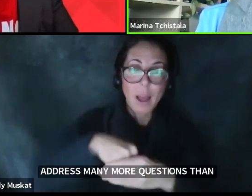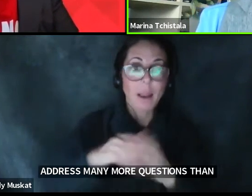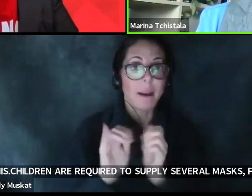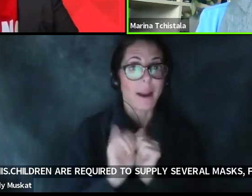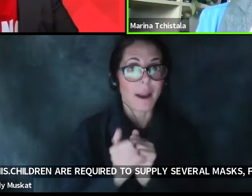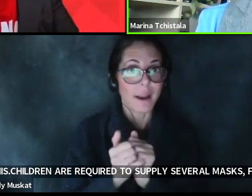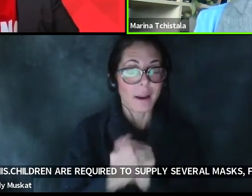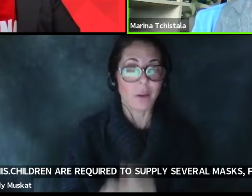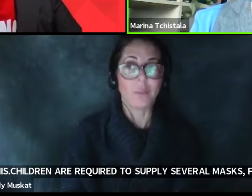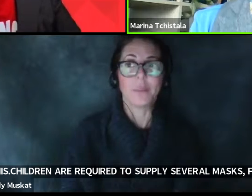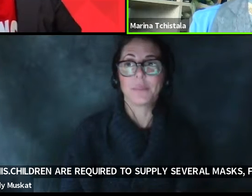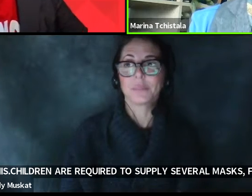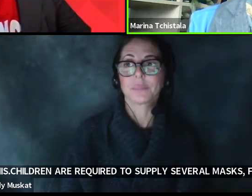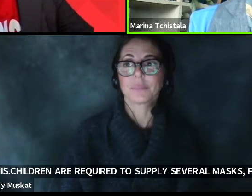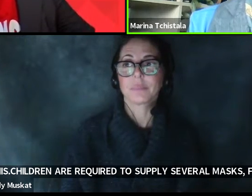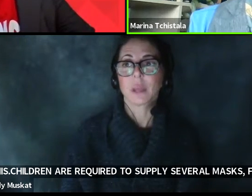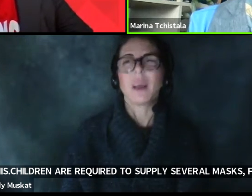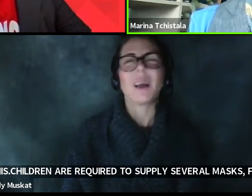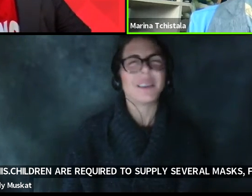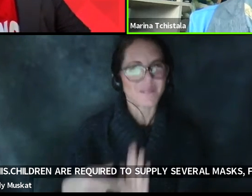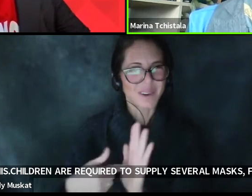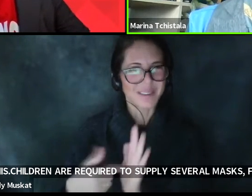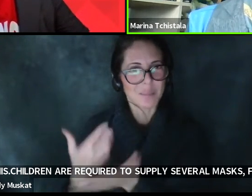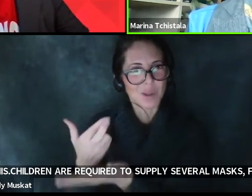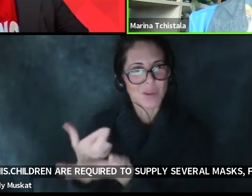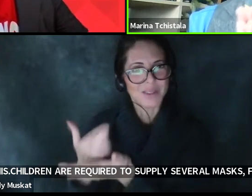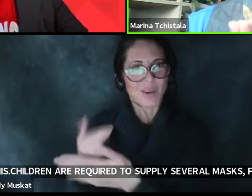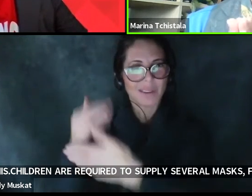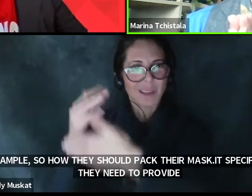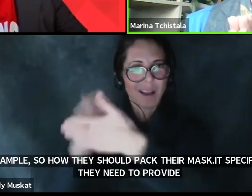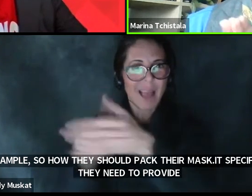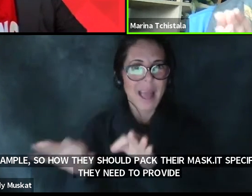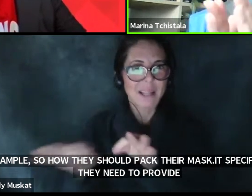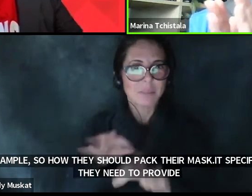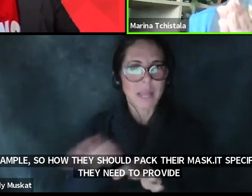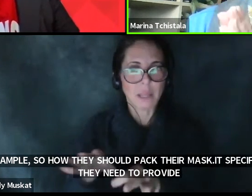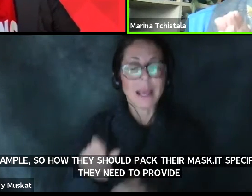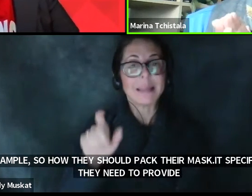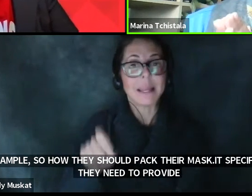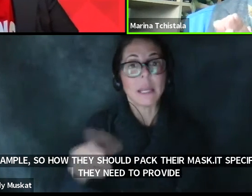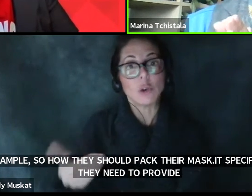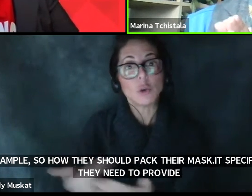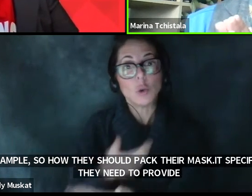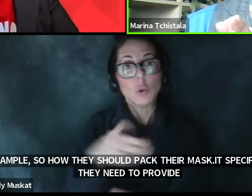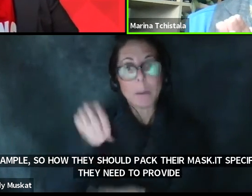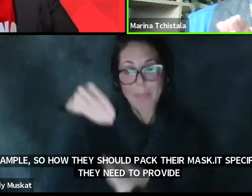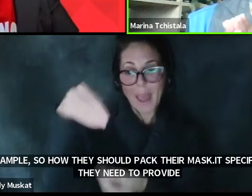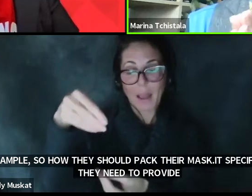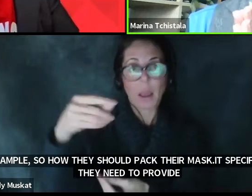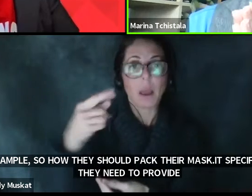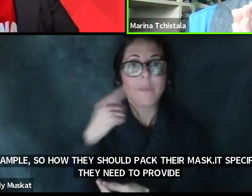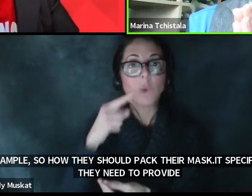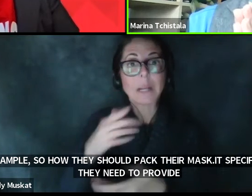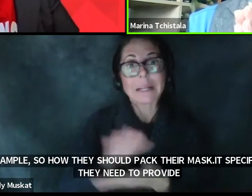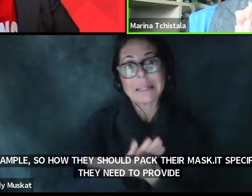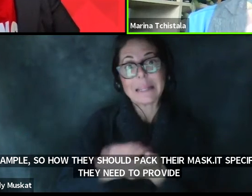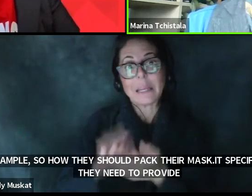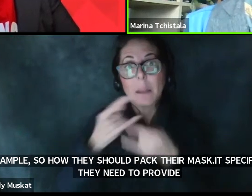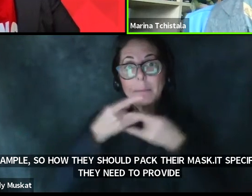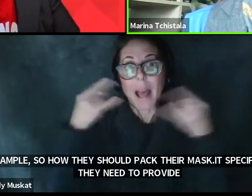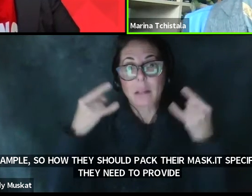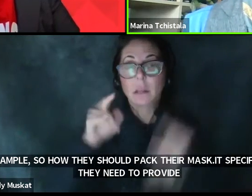need to provide a bag for the clean mask, which should be paper bag, for example, and a